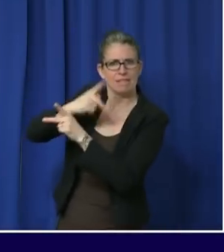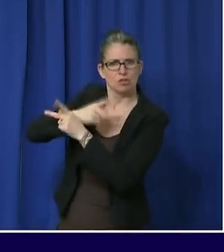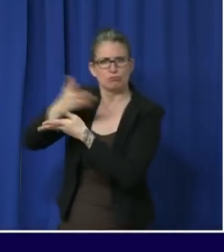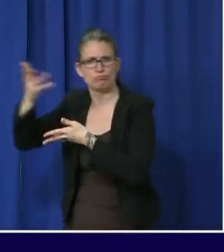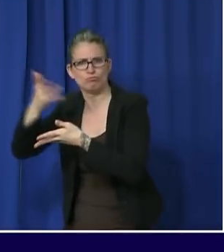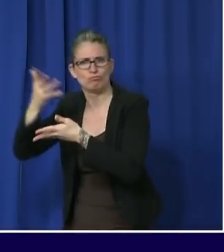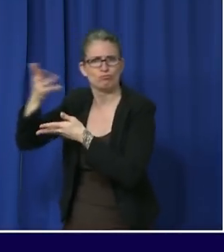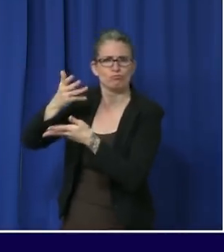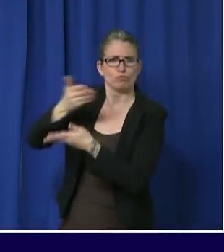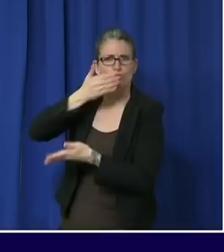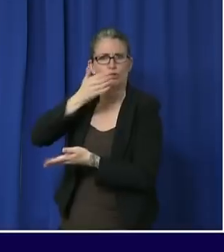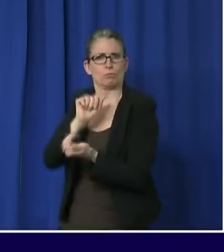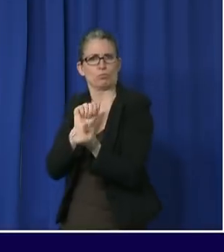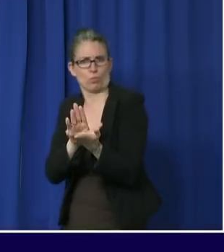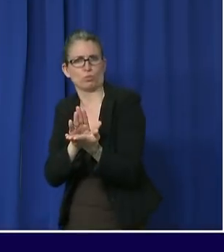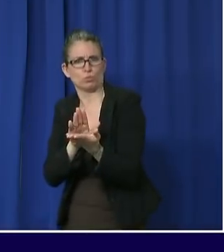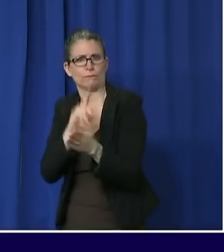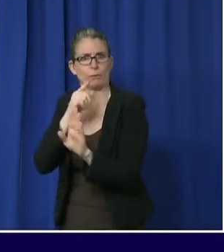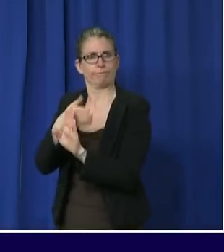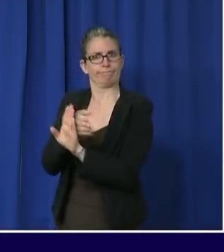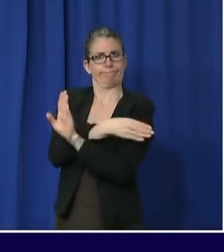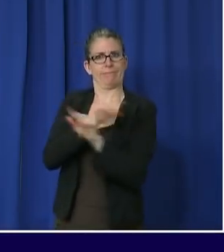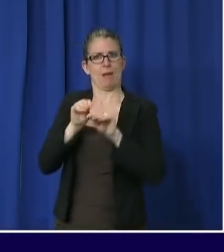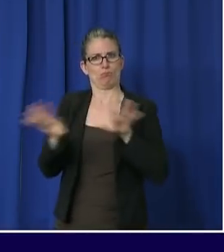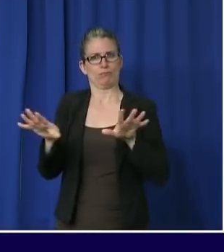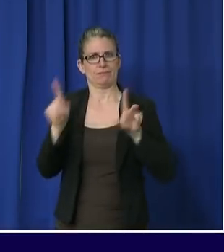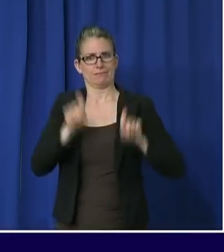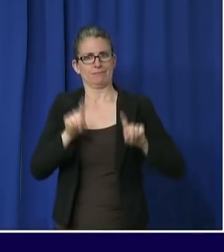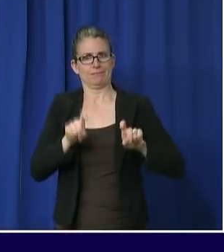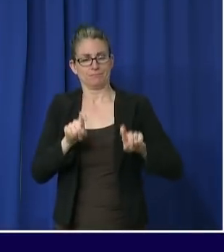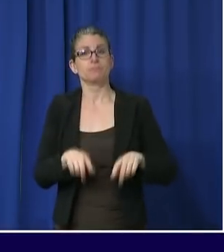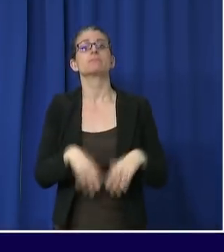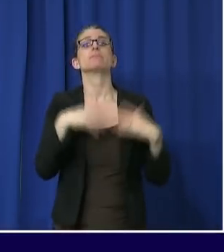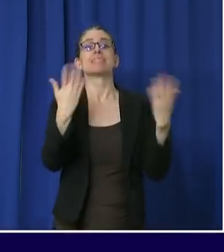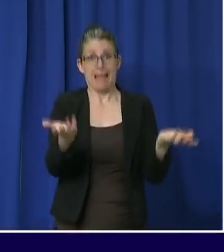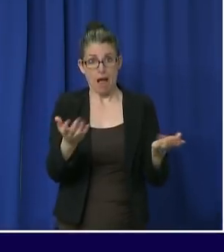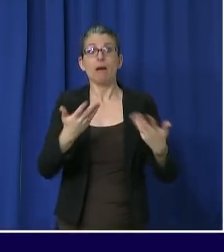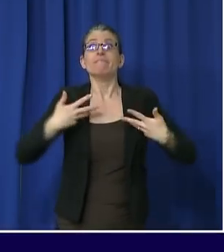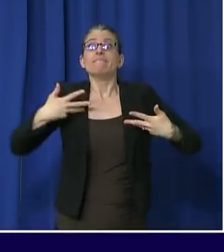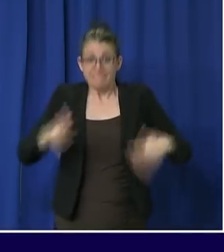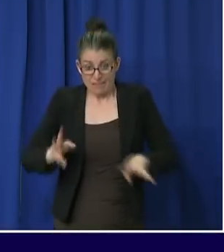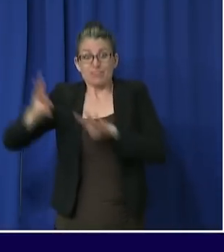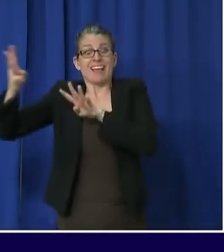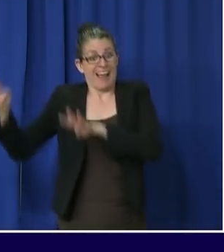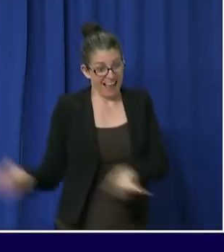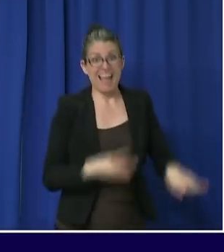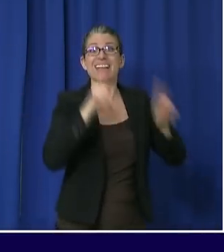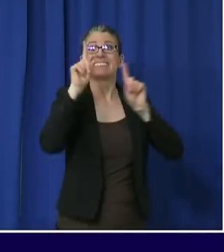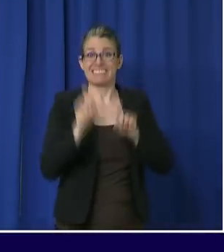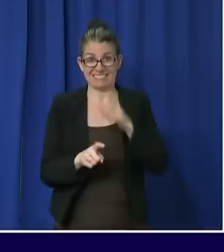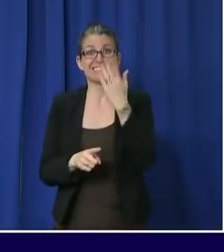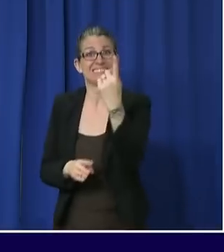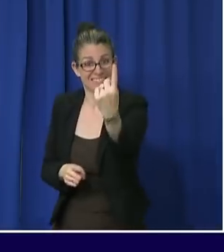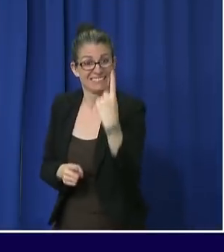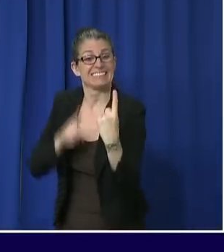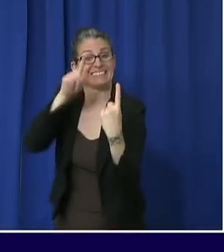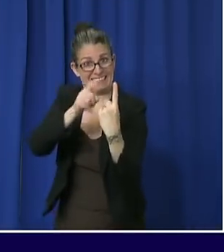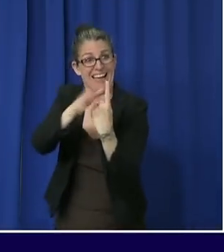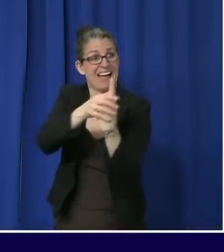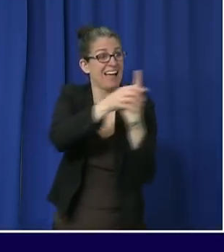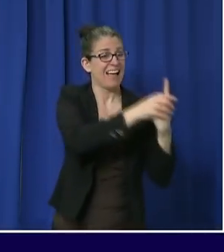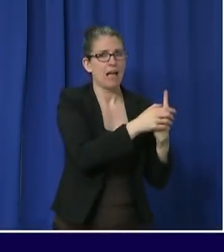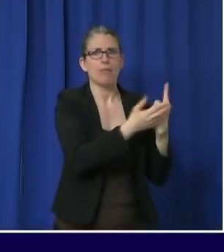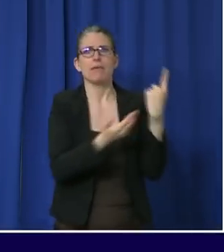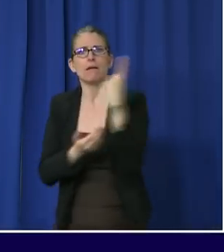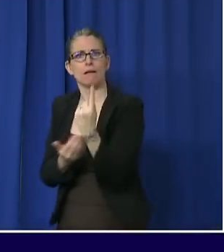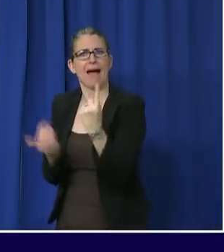For example, how often should we retest individuals? Should we test everyone in the facility, or, for example, just start with the